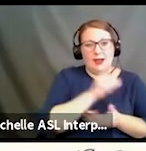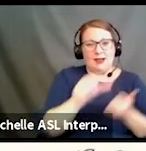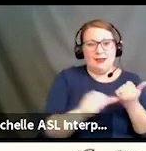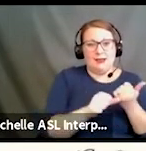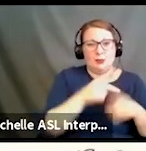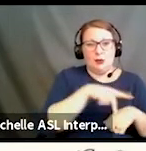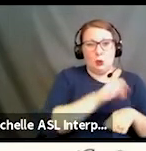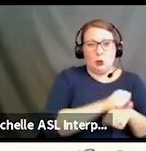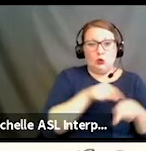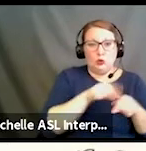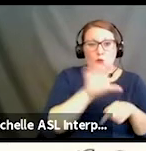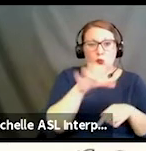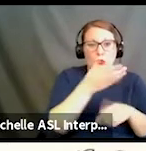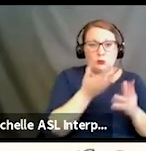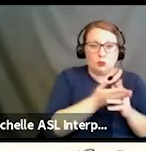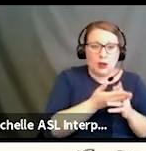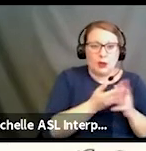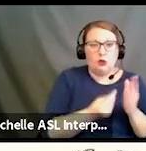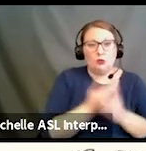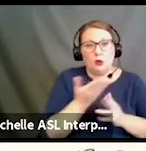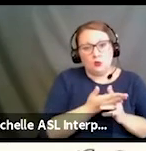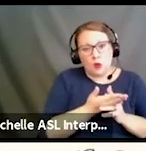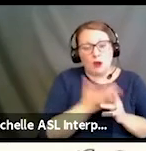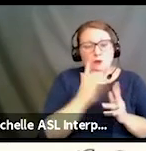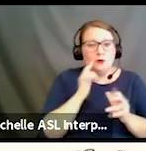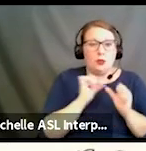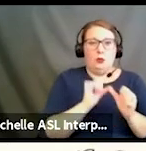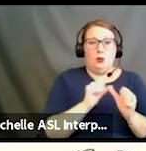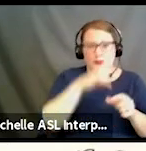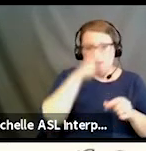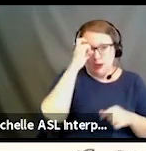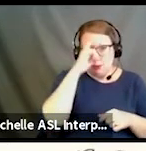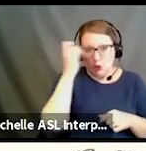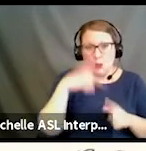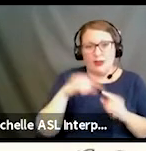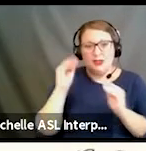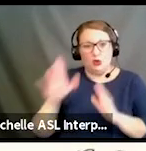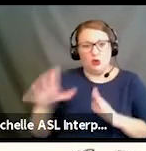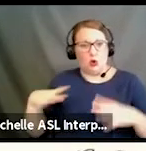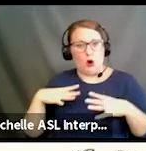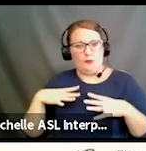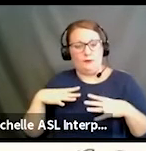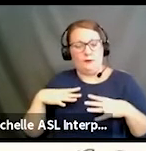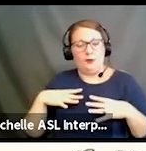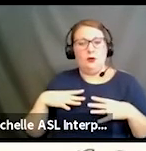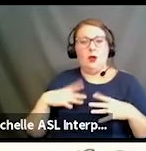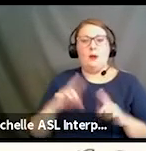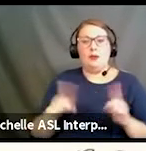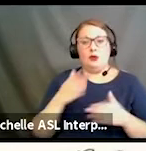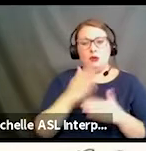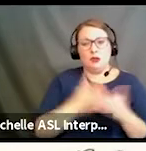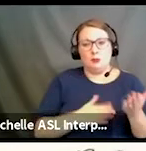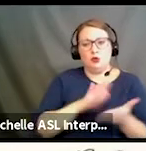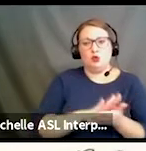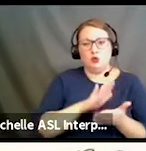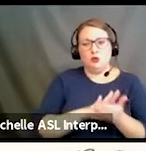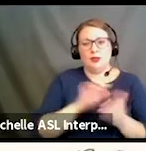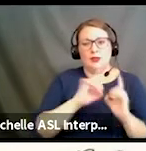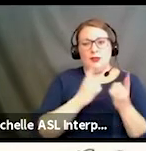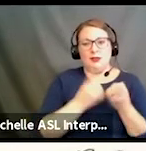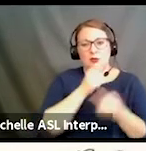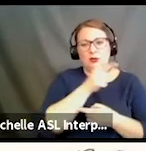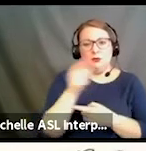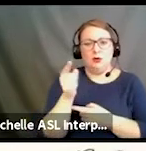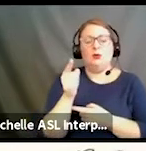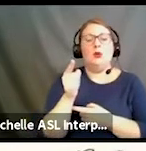during Christmas break, spring break, and for the entire summer when teachers are off. However, there are schools in our district where both the